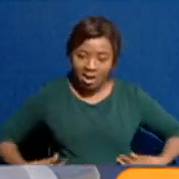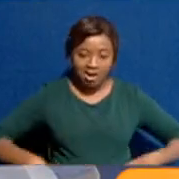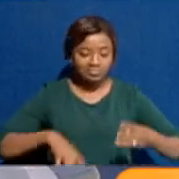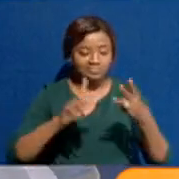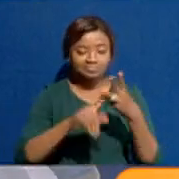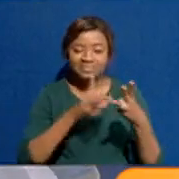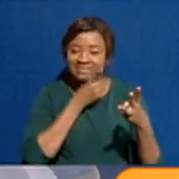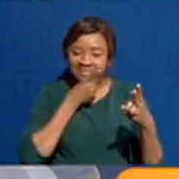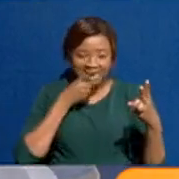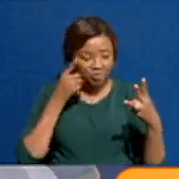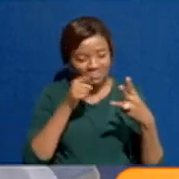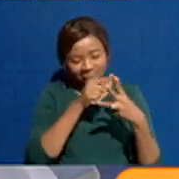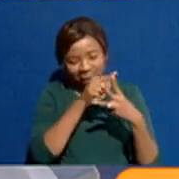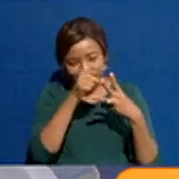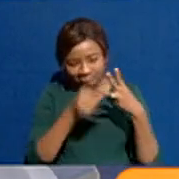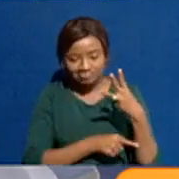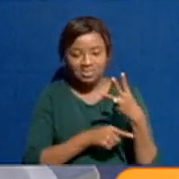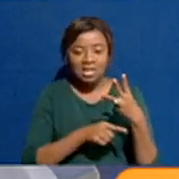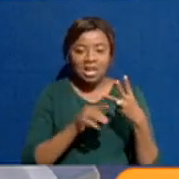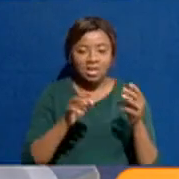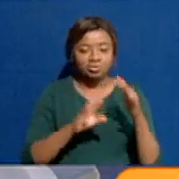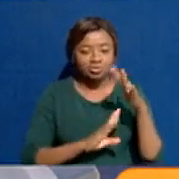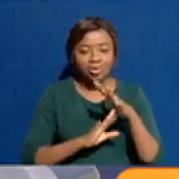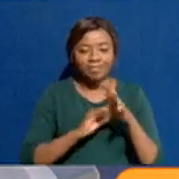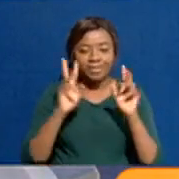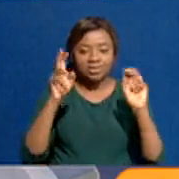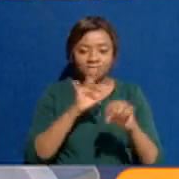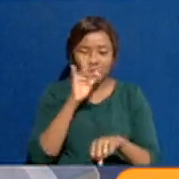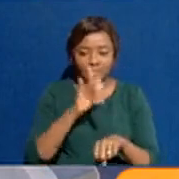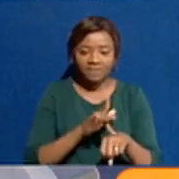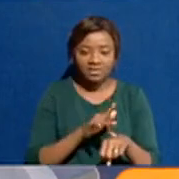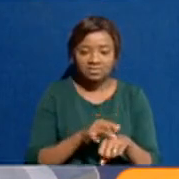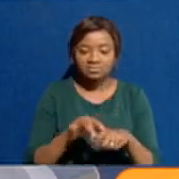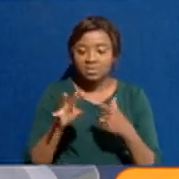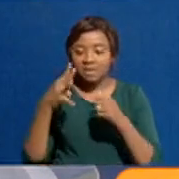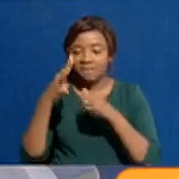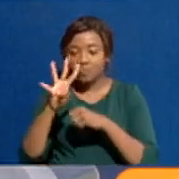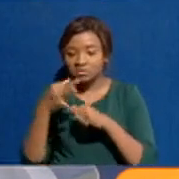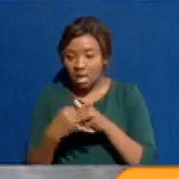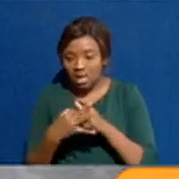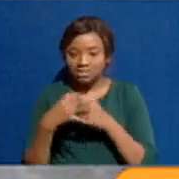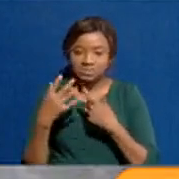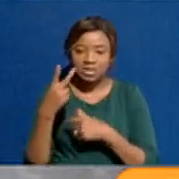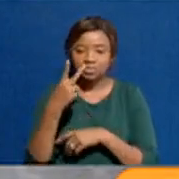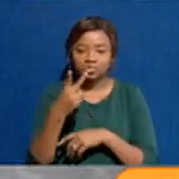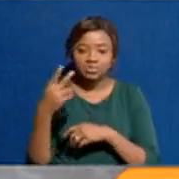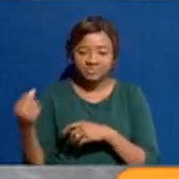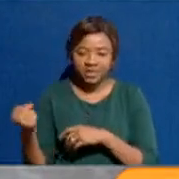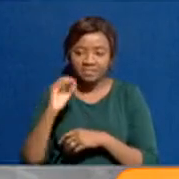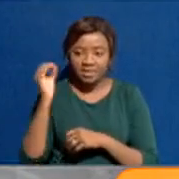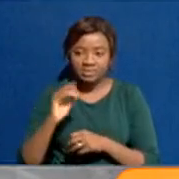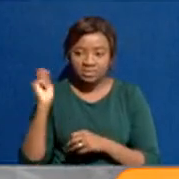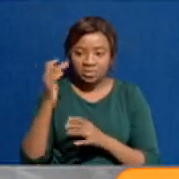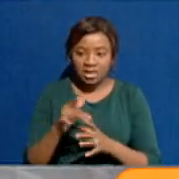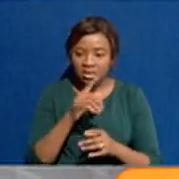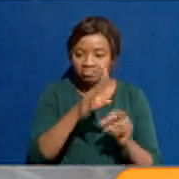as the two main issues faced by 48 and 25% of Kenyans respectively. The survey conducted between the